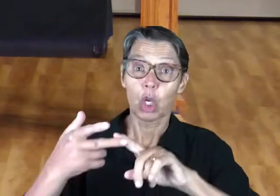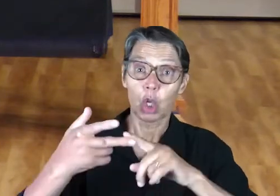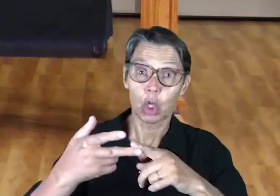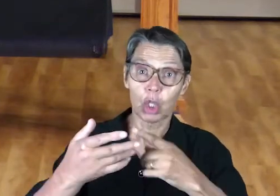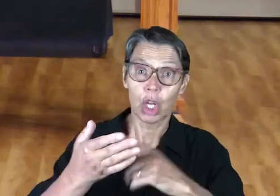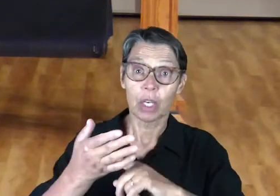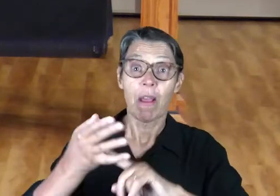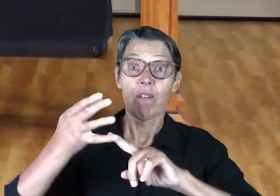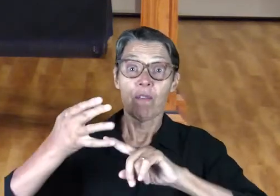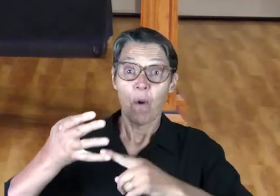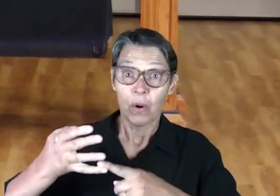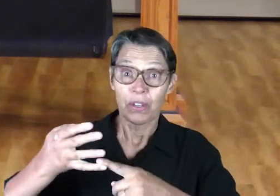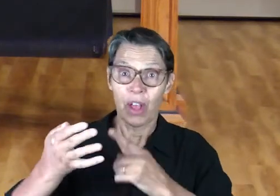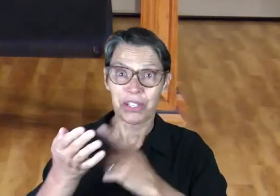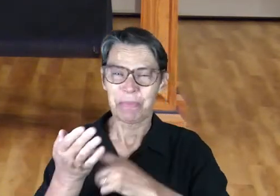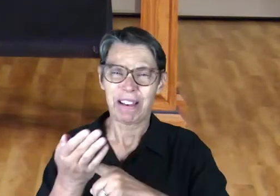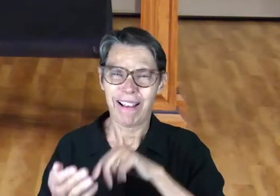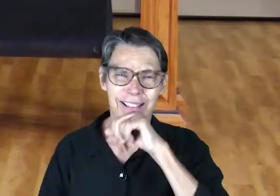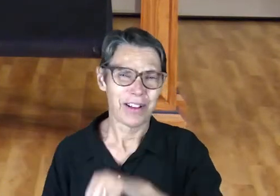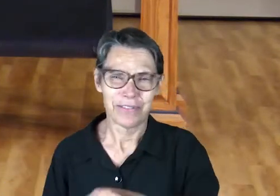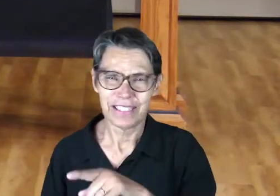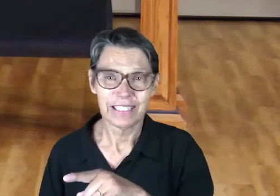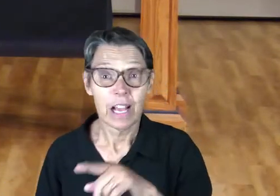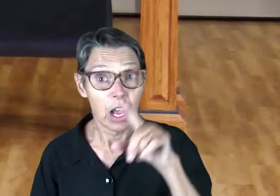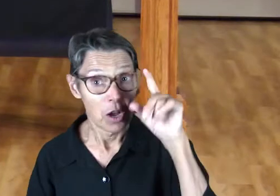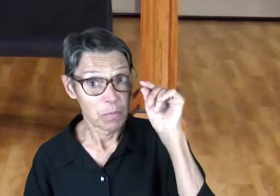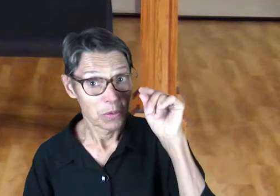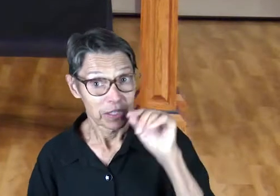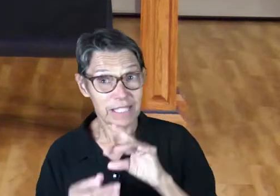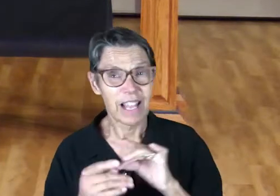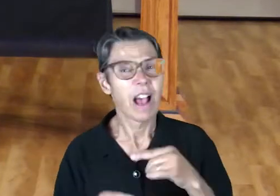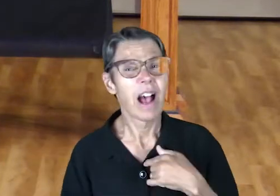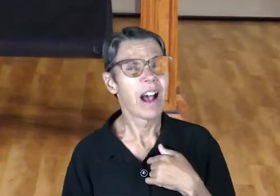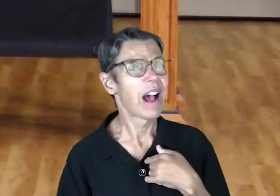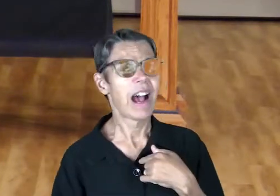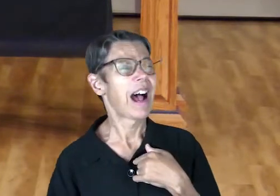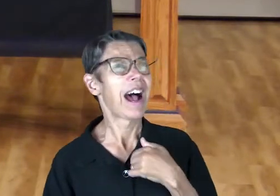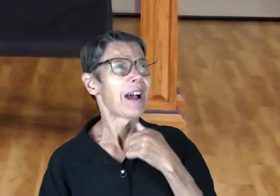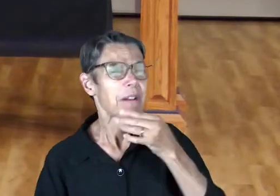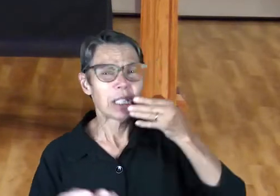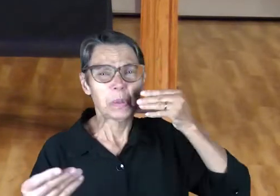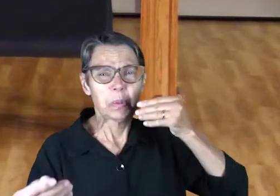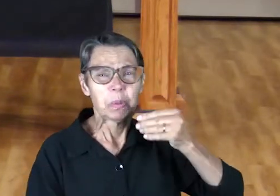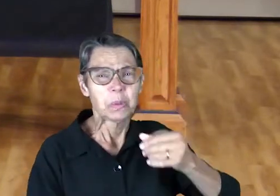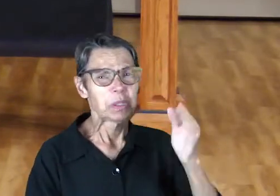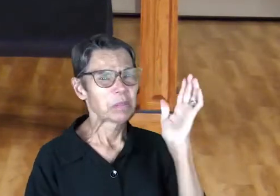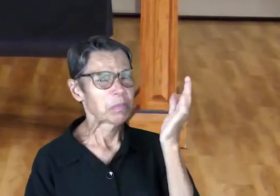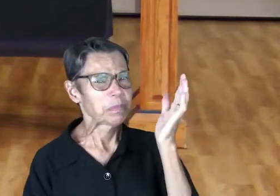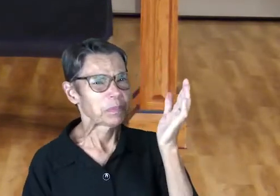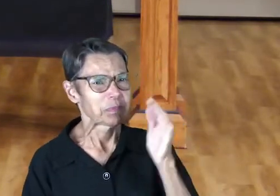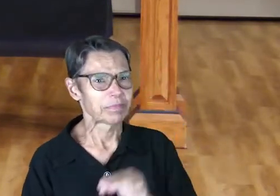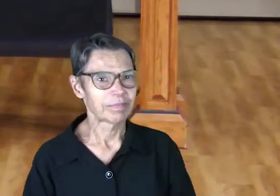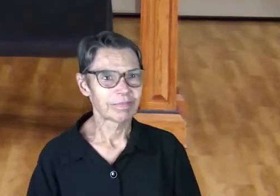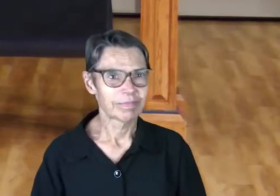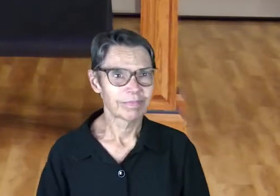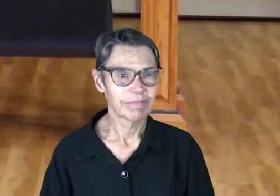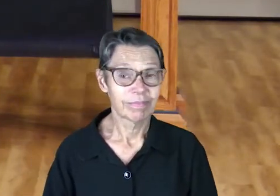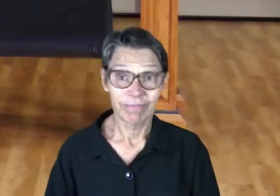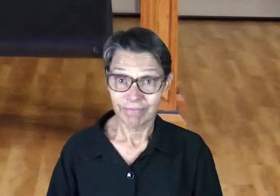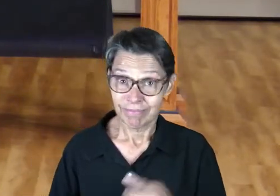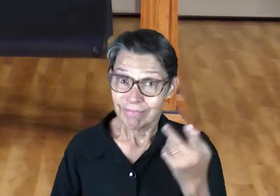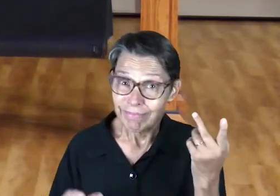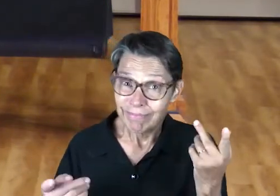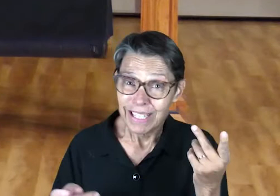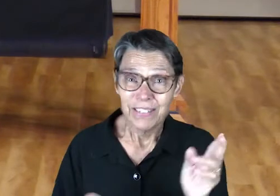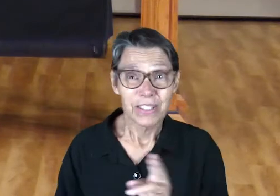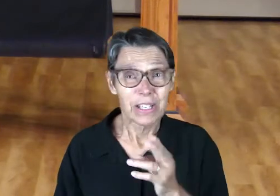That's argument 3. Argument 4, I love. Moses says, I'm not eloquent. Okay, is someone